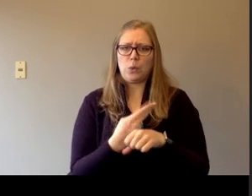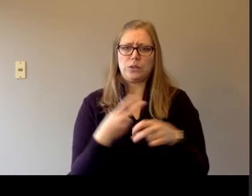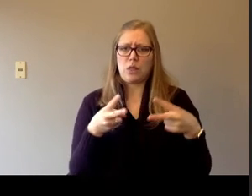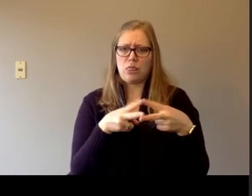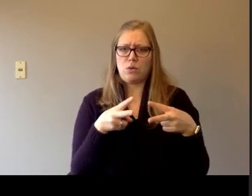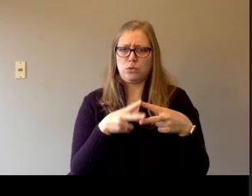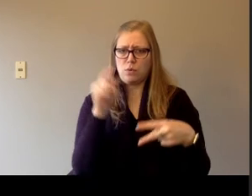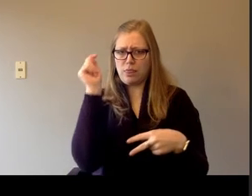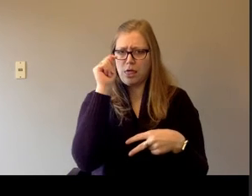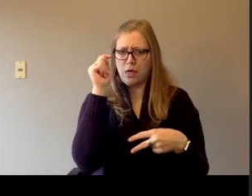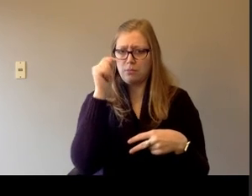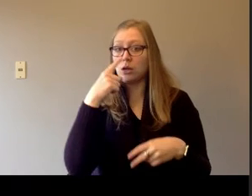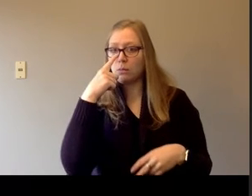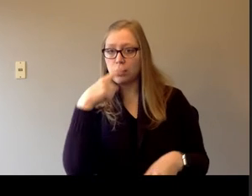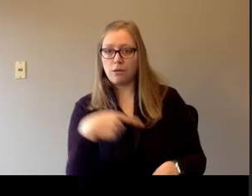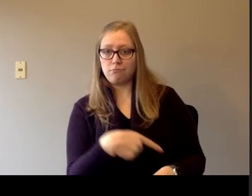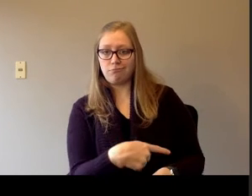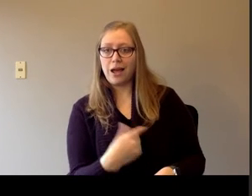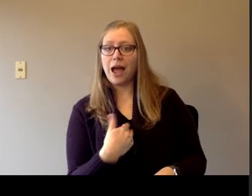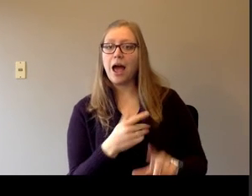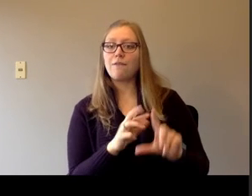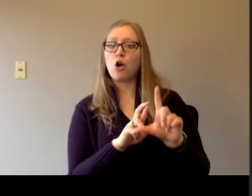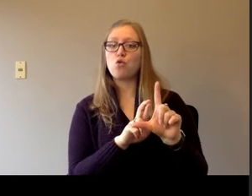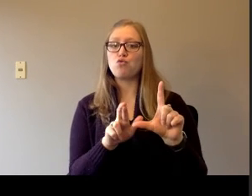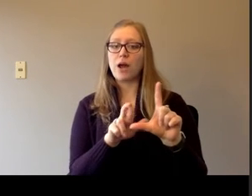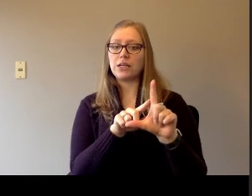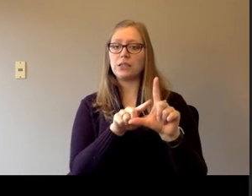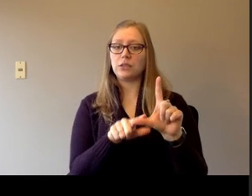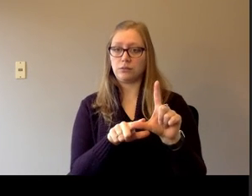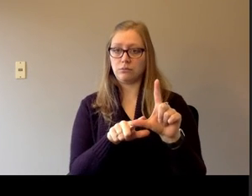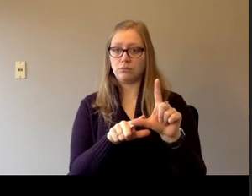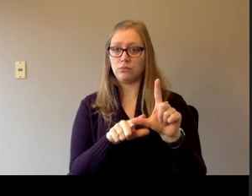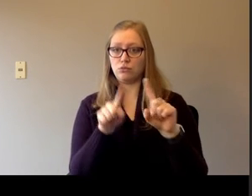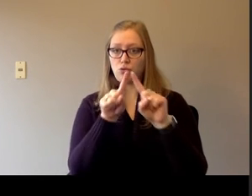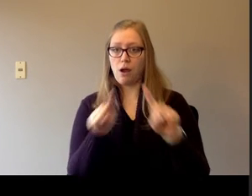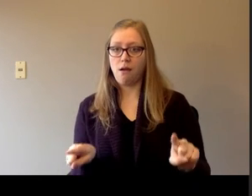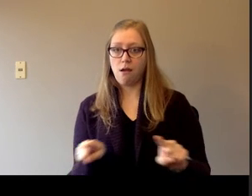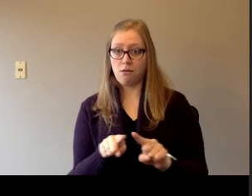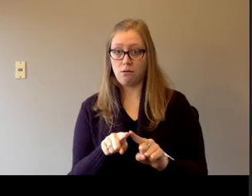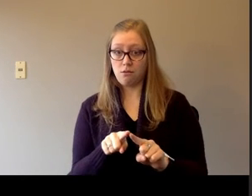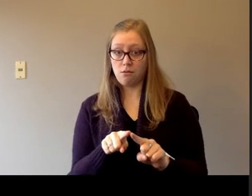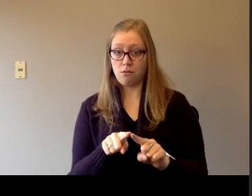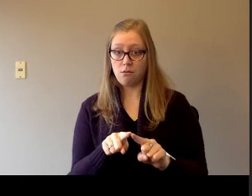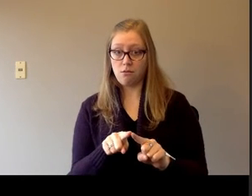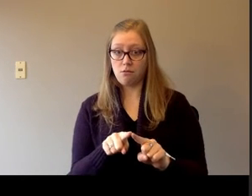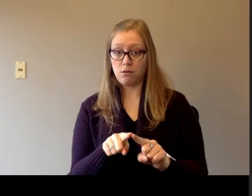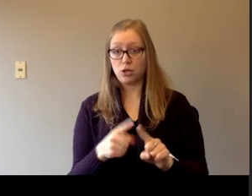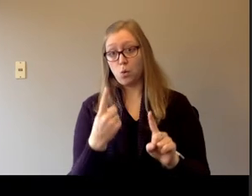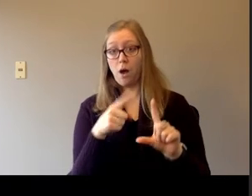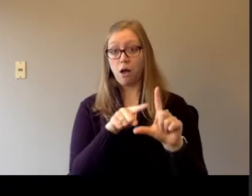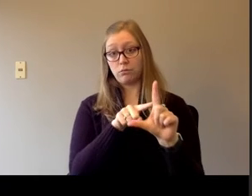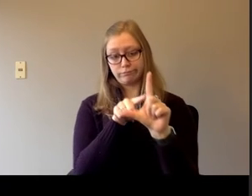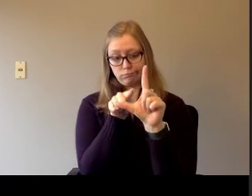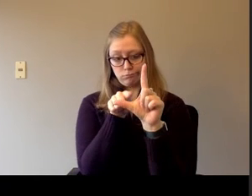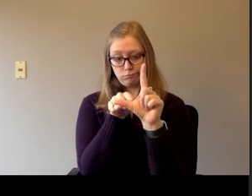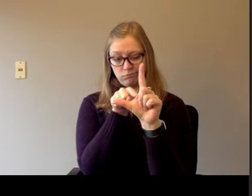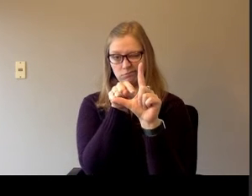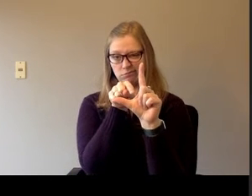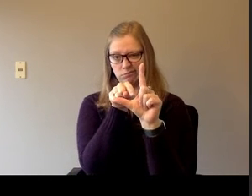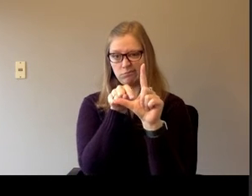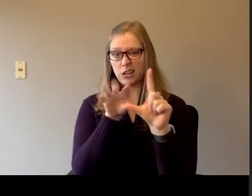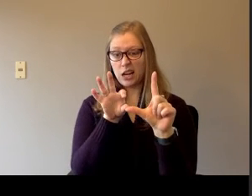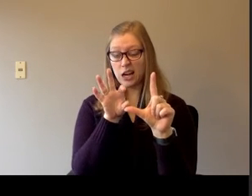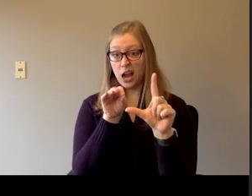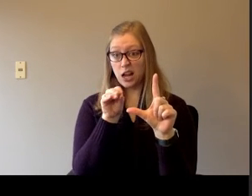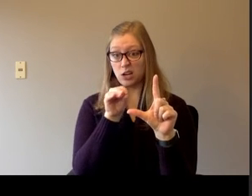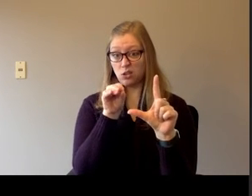right triangle here. And in this right triangle, it's one of the angles is, of course, 90 degrees because it's a right